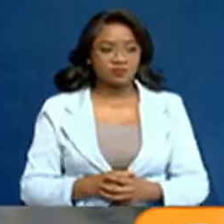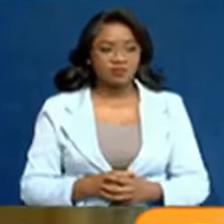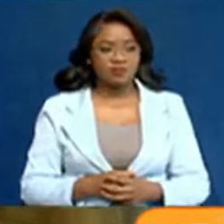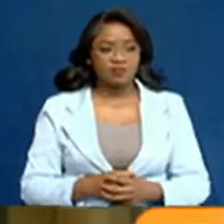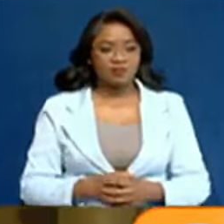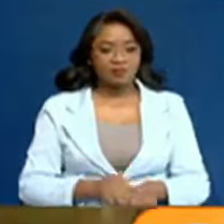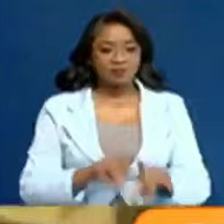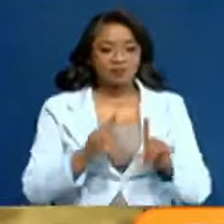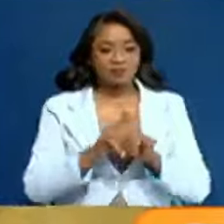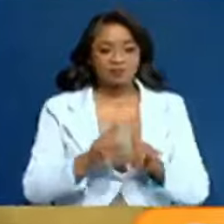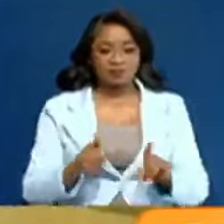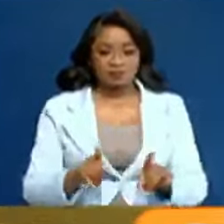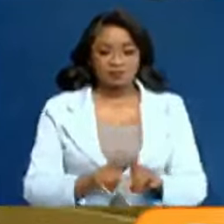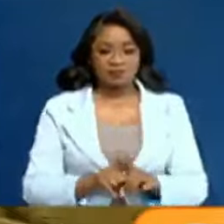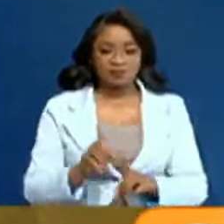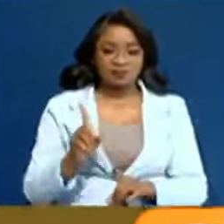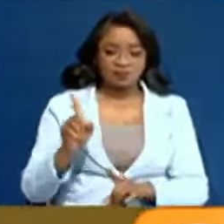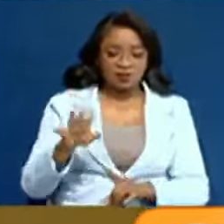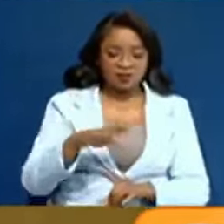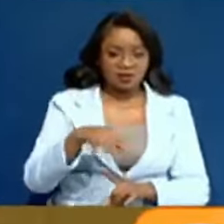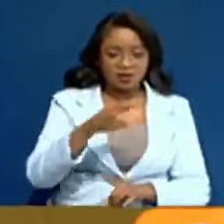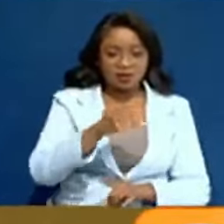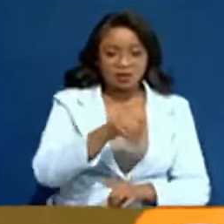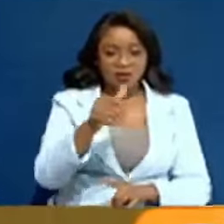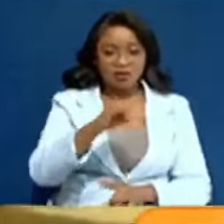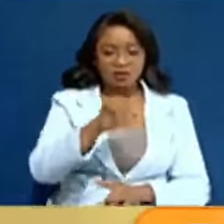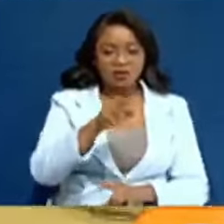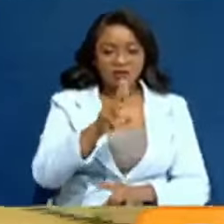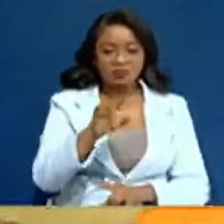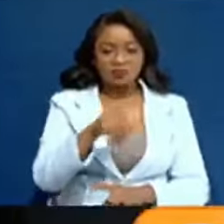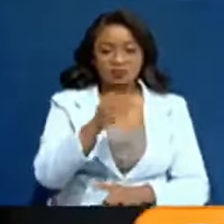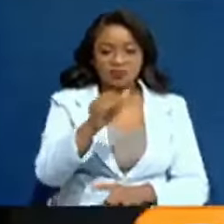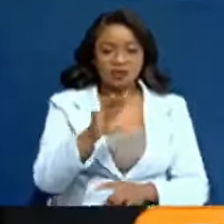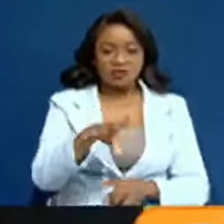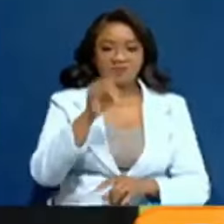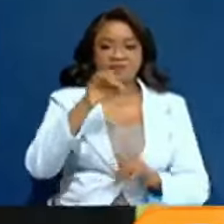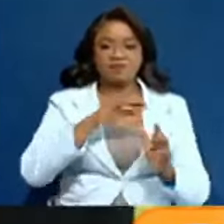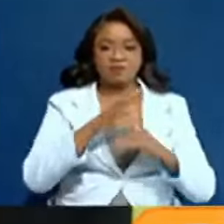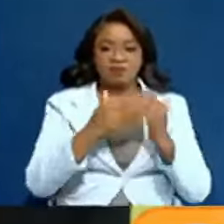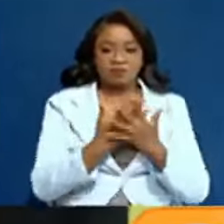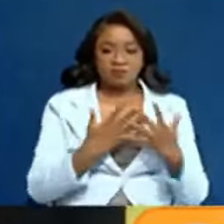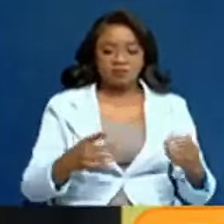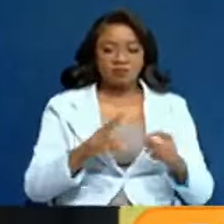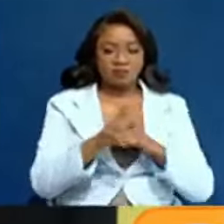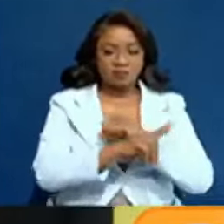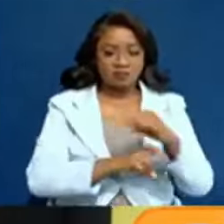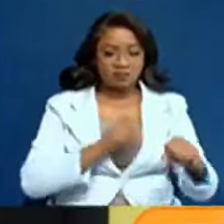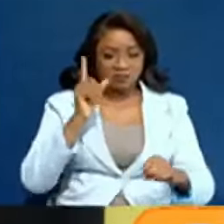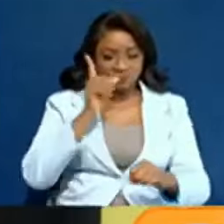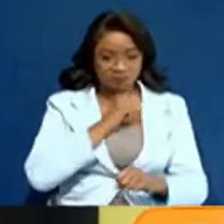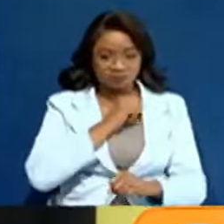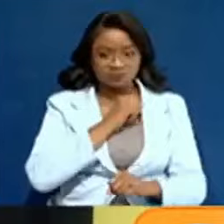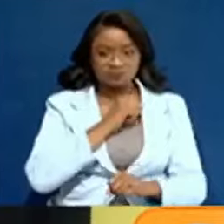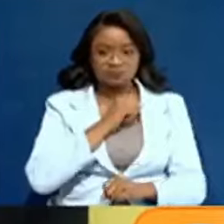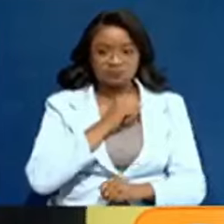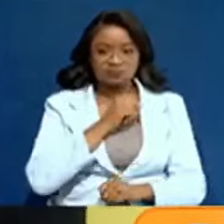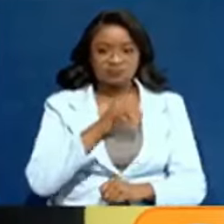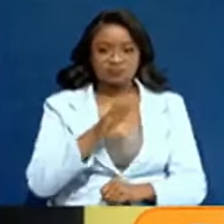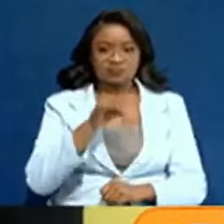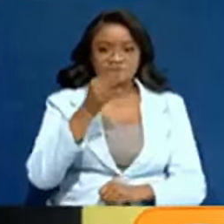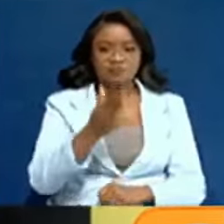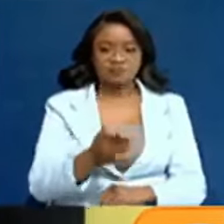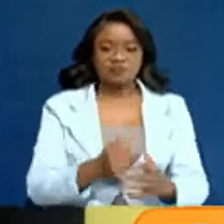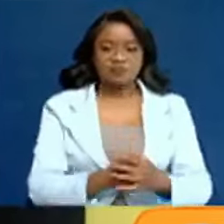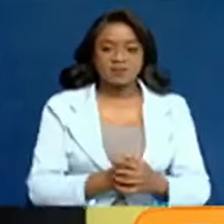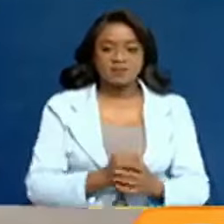house within Murera in Juja, saw the recovery of more than 400 cartons of products believed to be proceeds of crime.